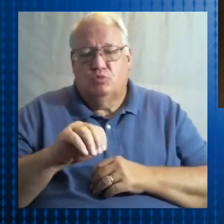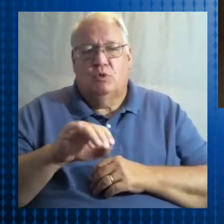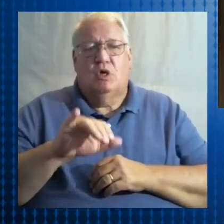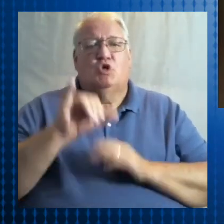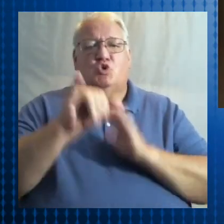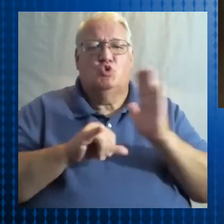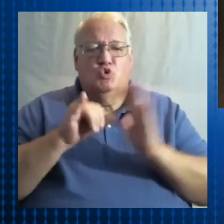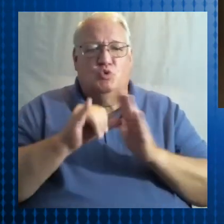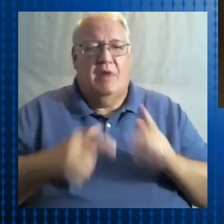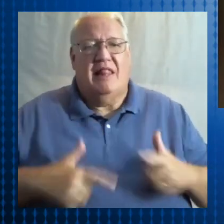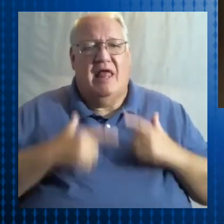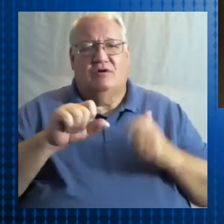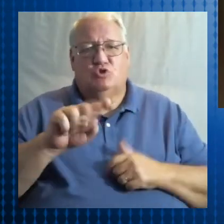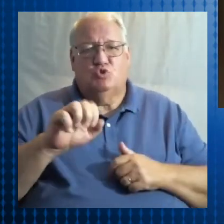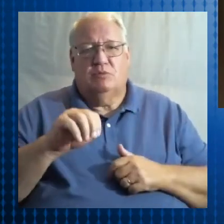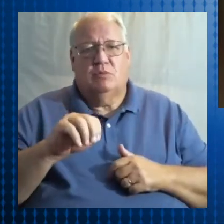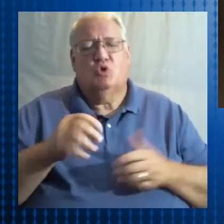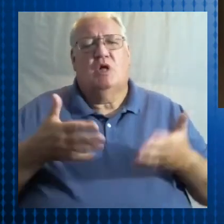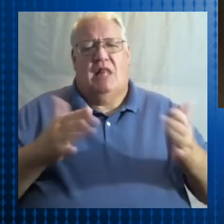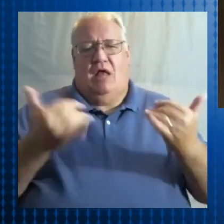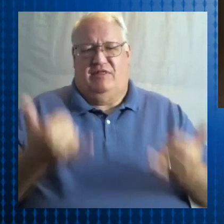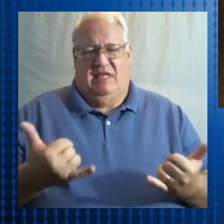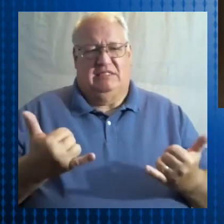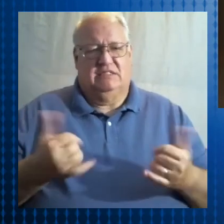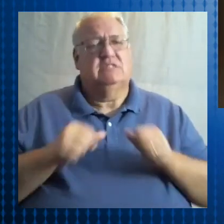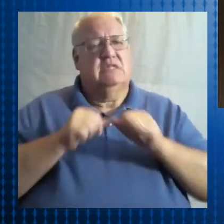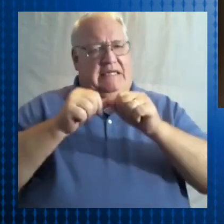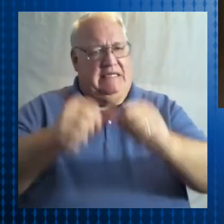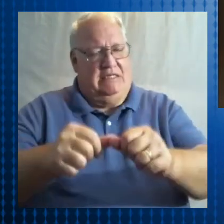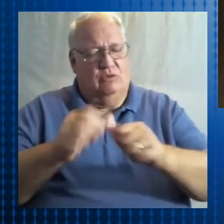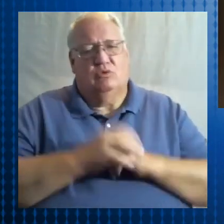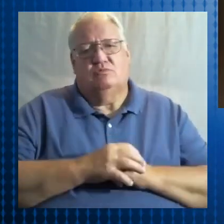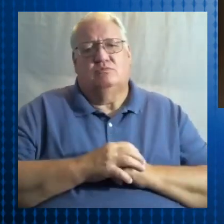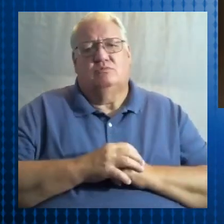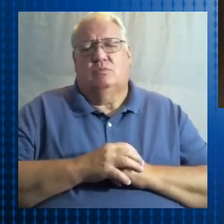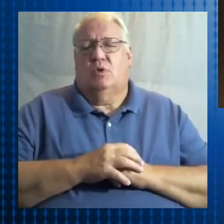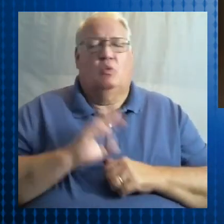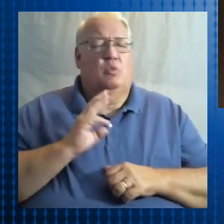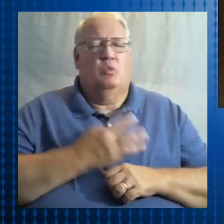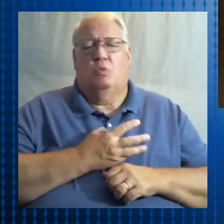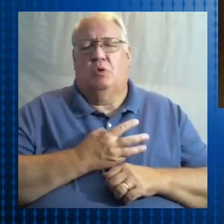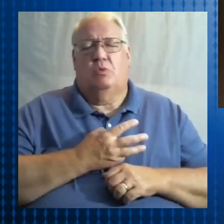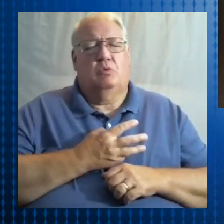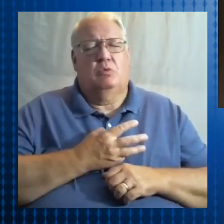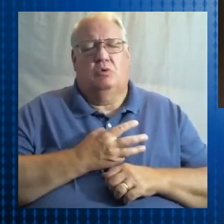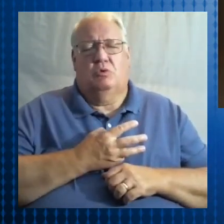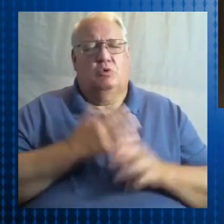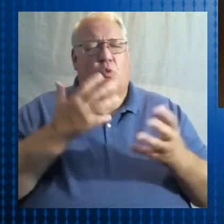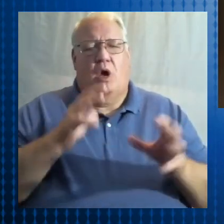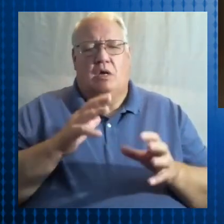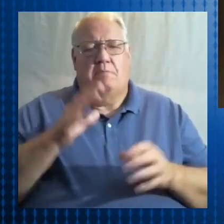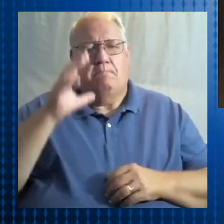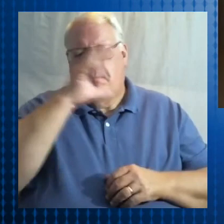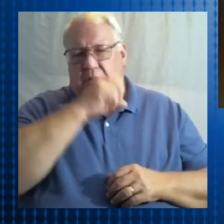live stream to allow this show to go on. We would not have missed helping you all